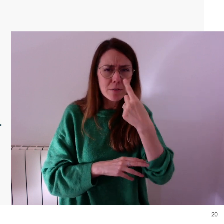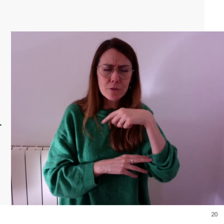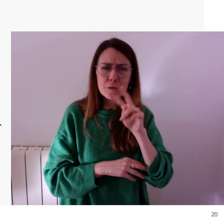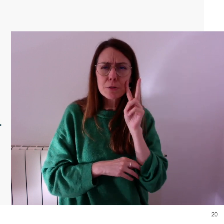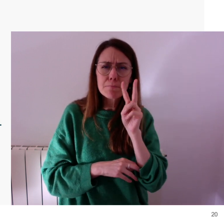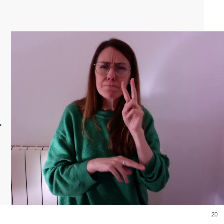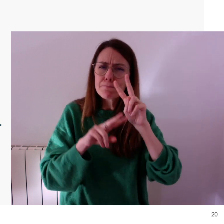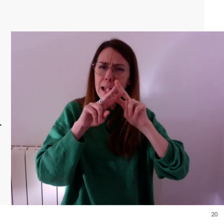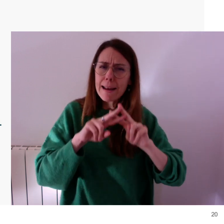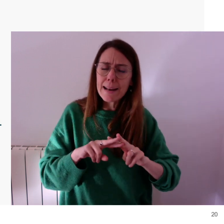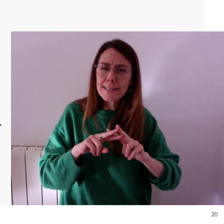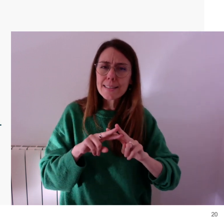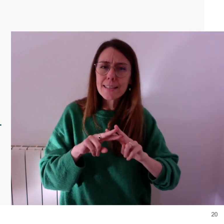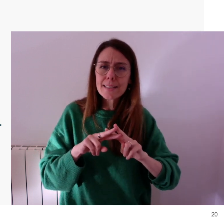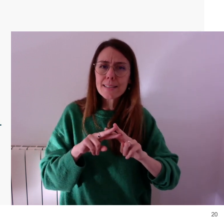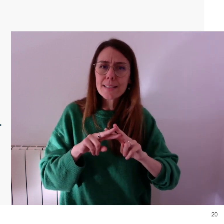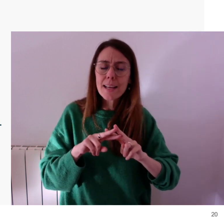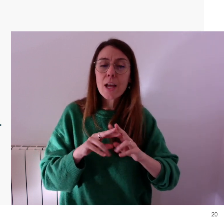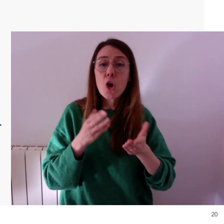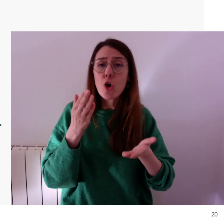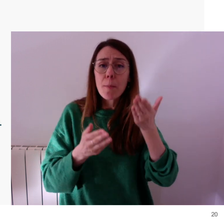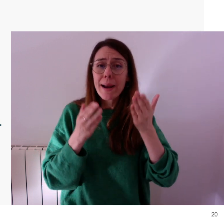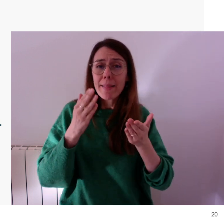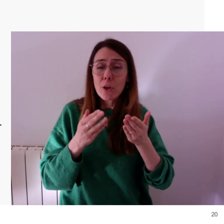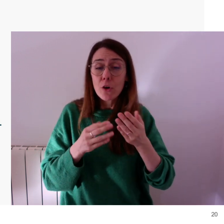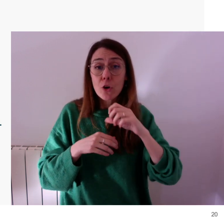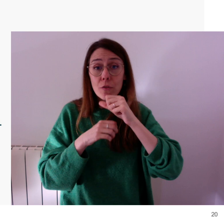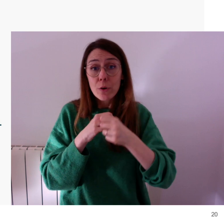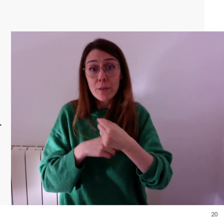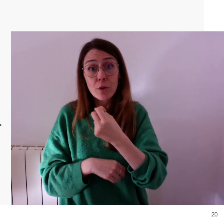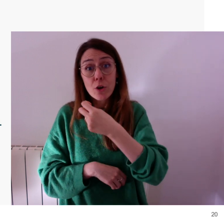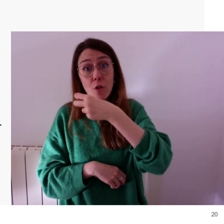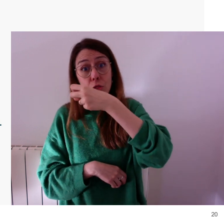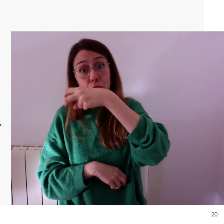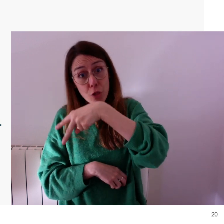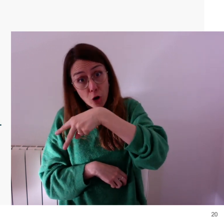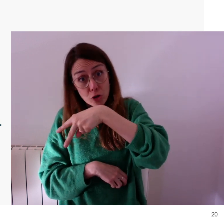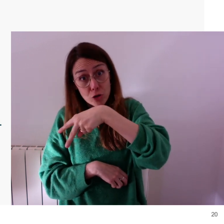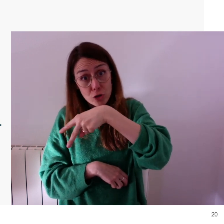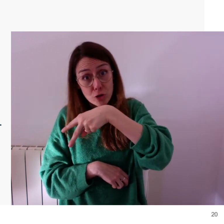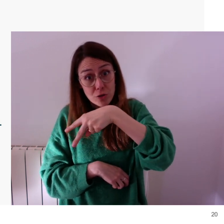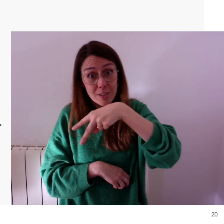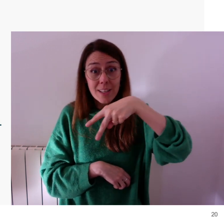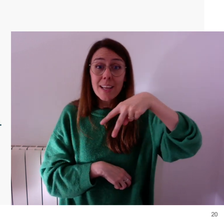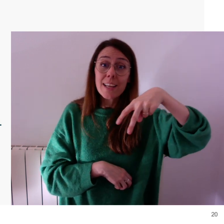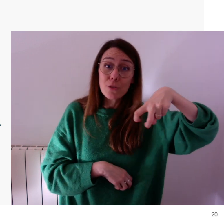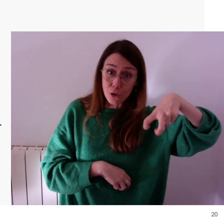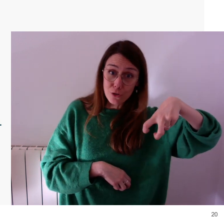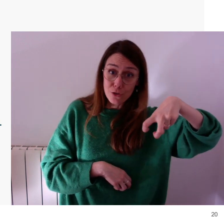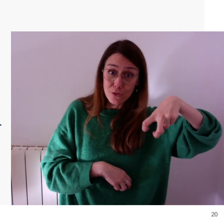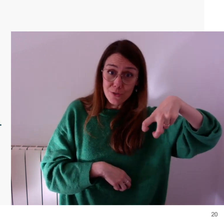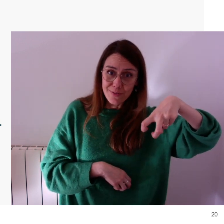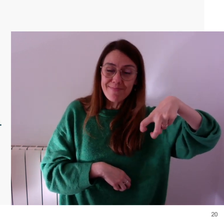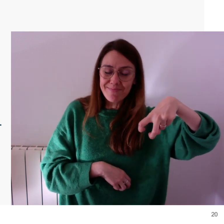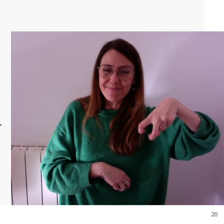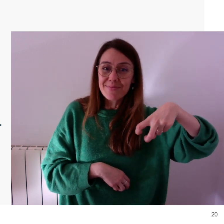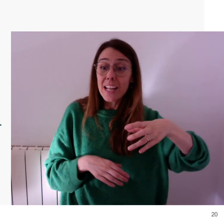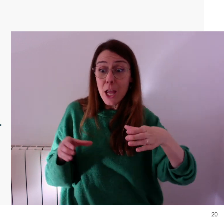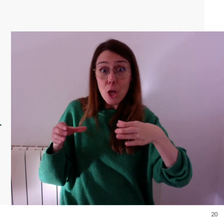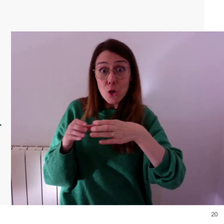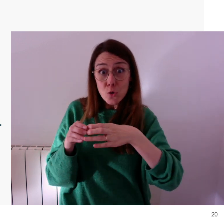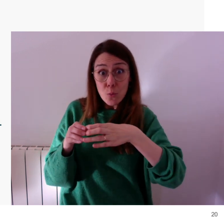the two hand shape in comparison to the two hand shape with bent fingers. In order to do that, we